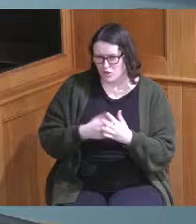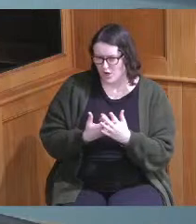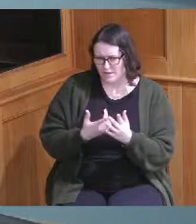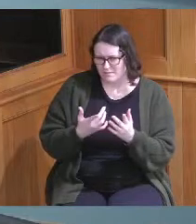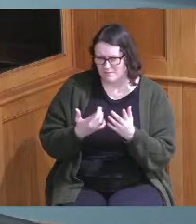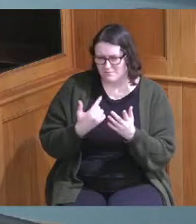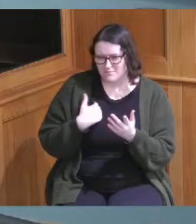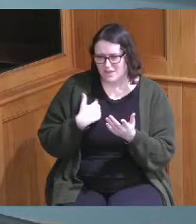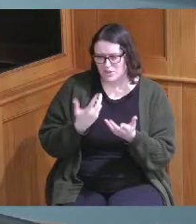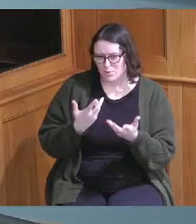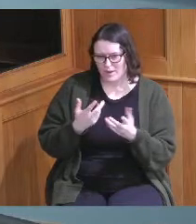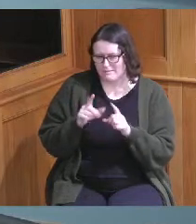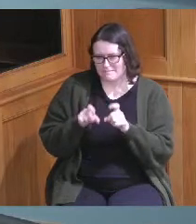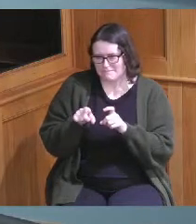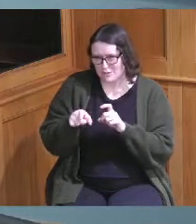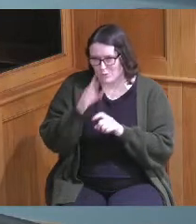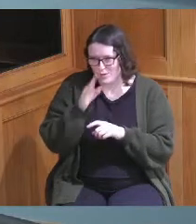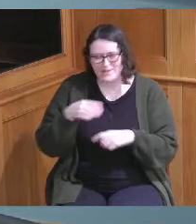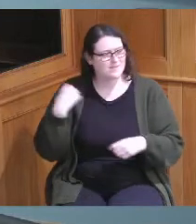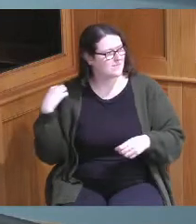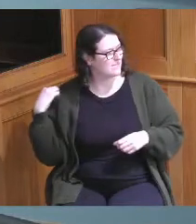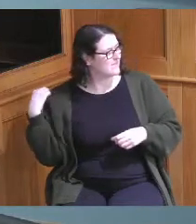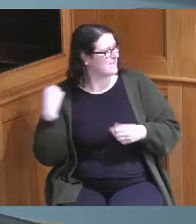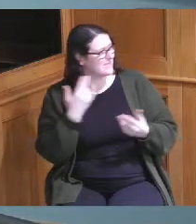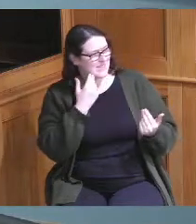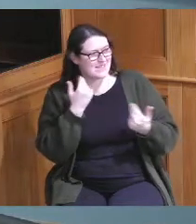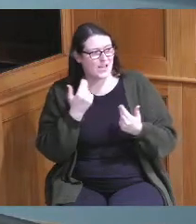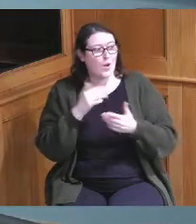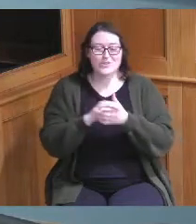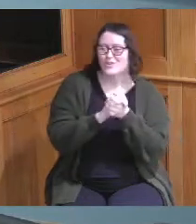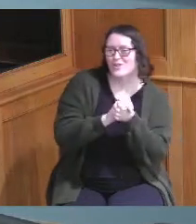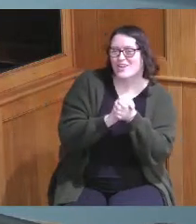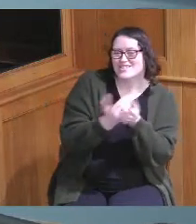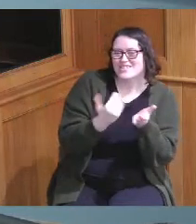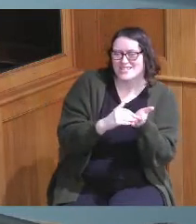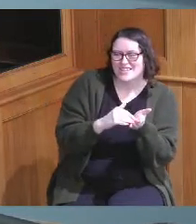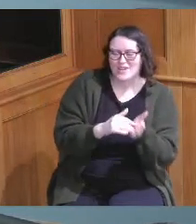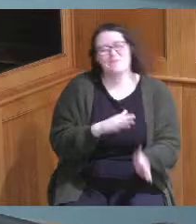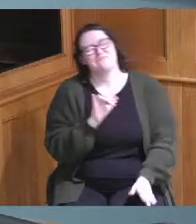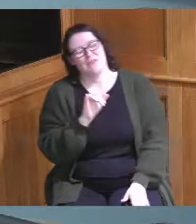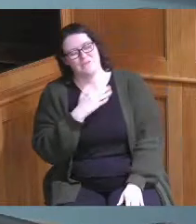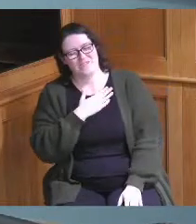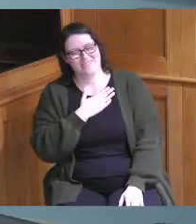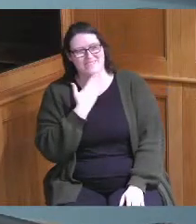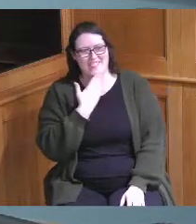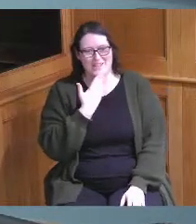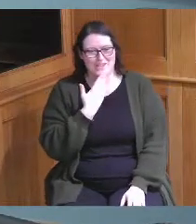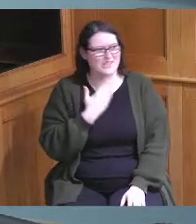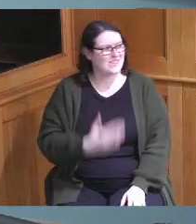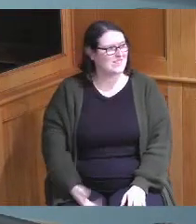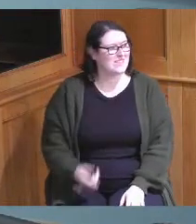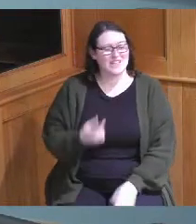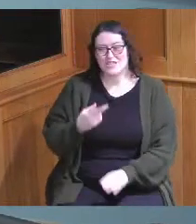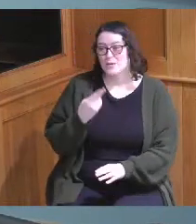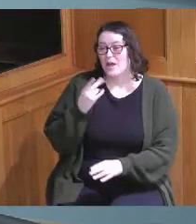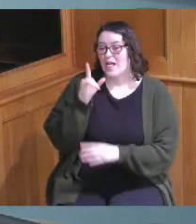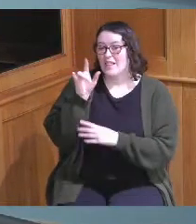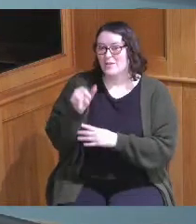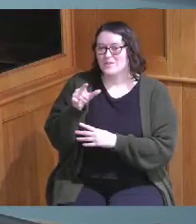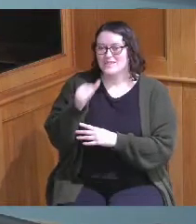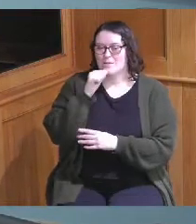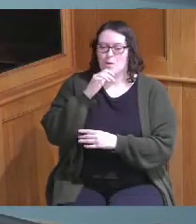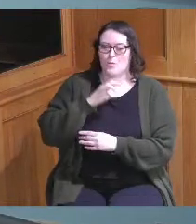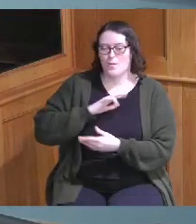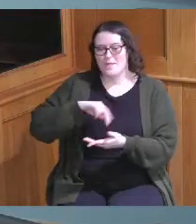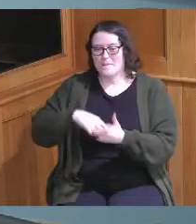you forward, actually. Congratulations, Holly. Thank you. Holly was named a woman that